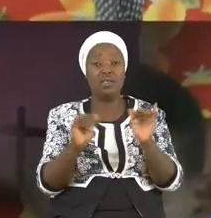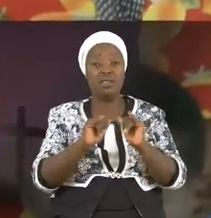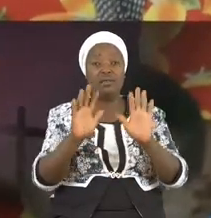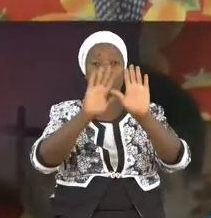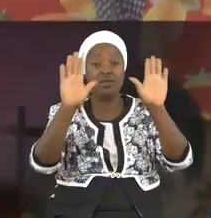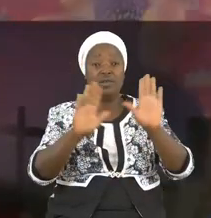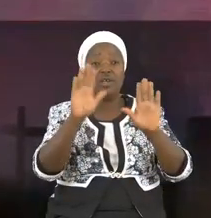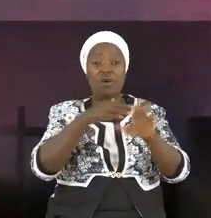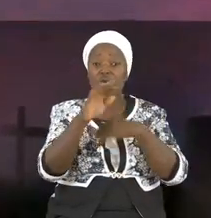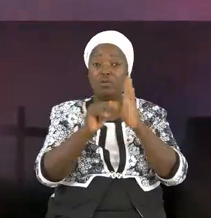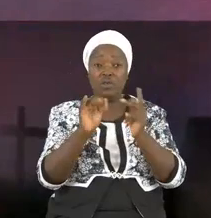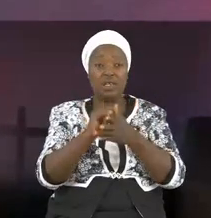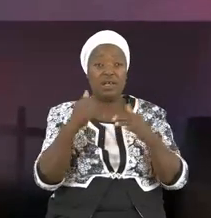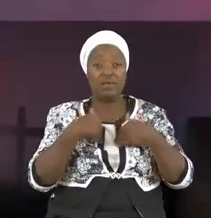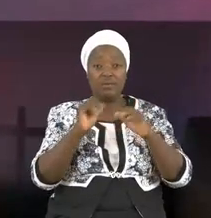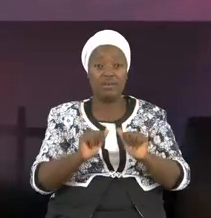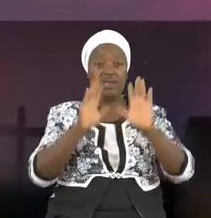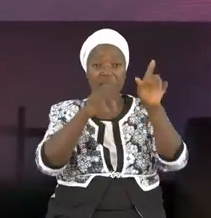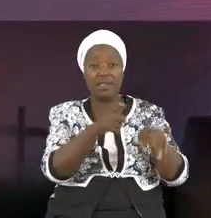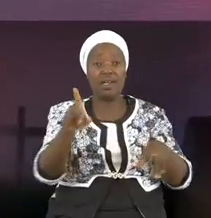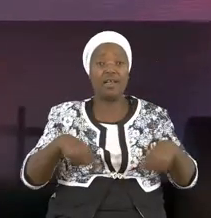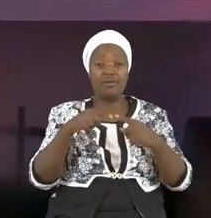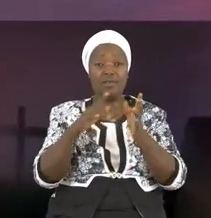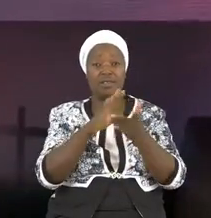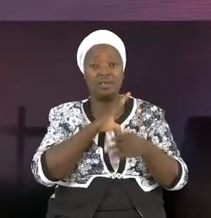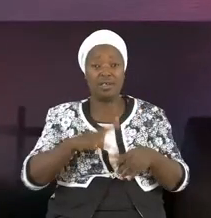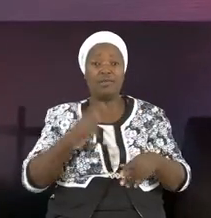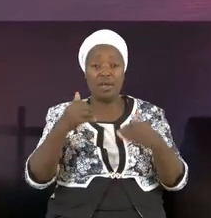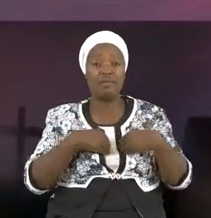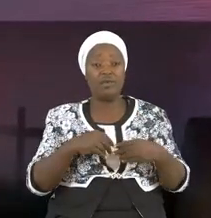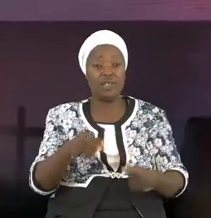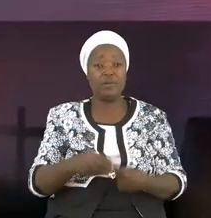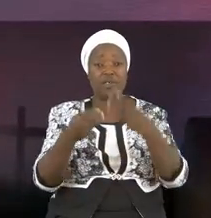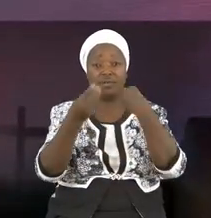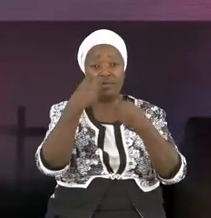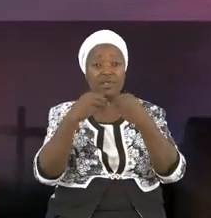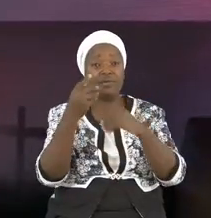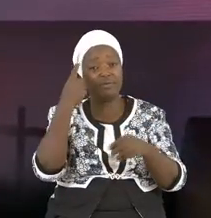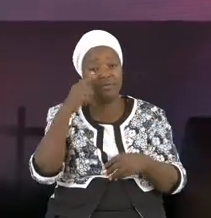Christ. There will be a special banquet for us